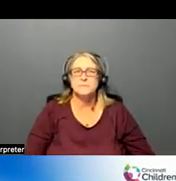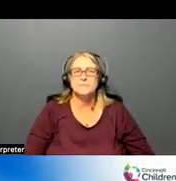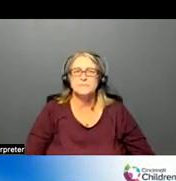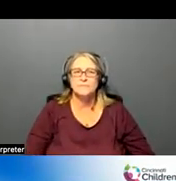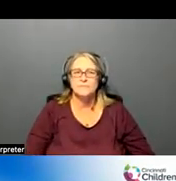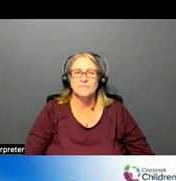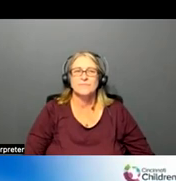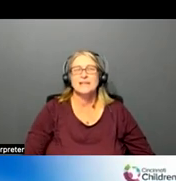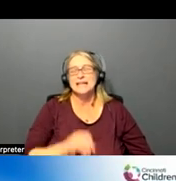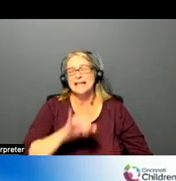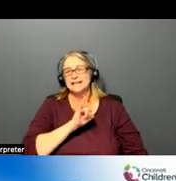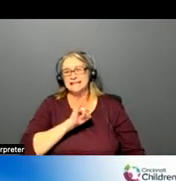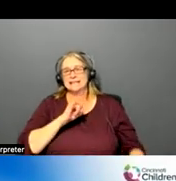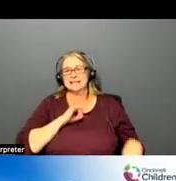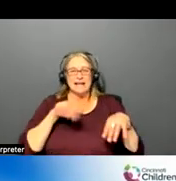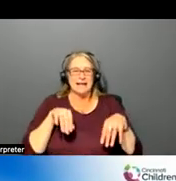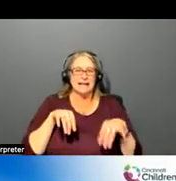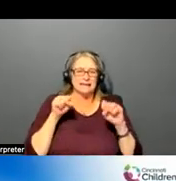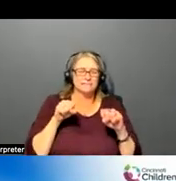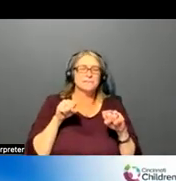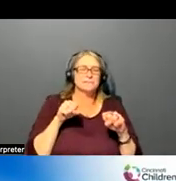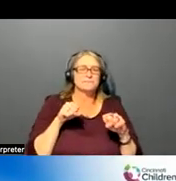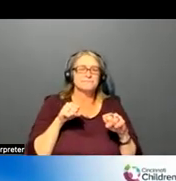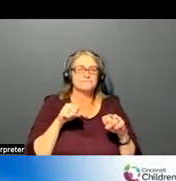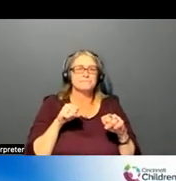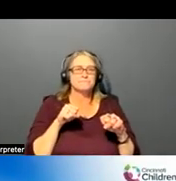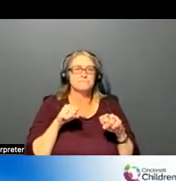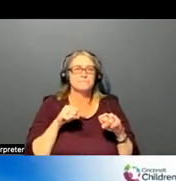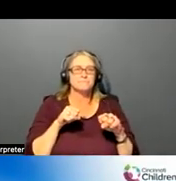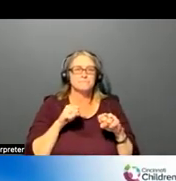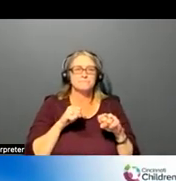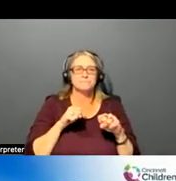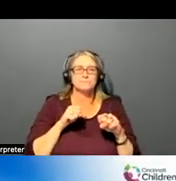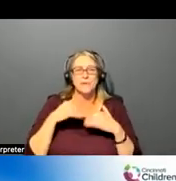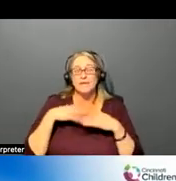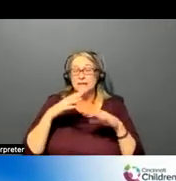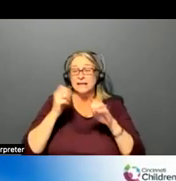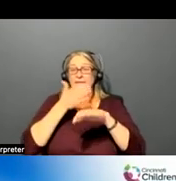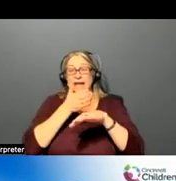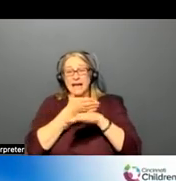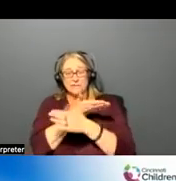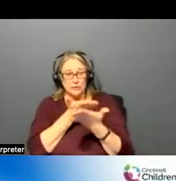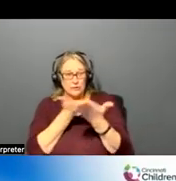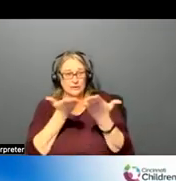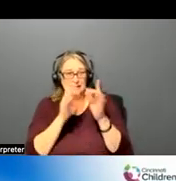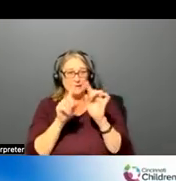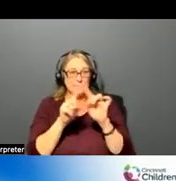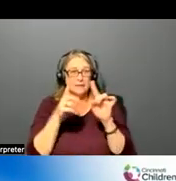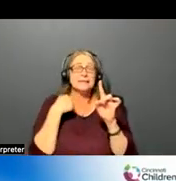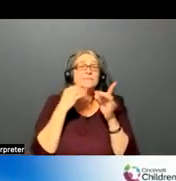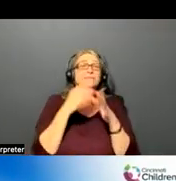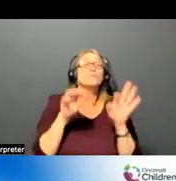I guess I could go, and unfortunately I have to leave after this. This is an urgent matter,